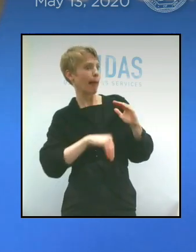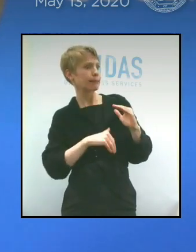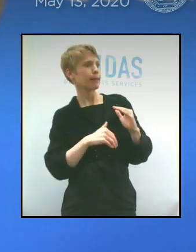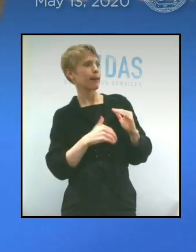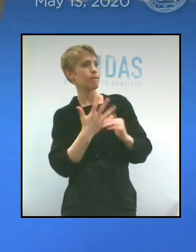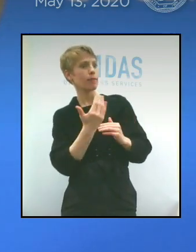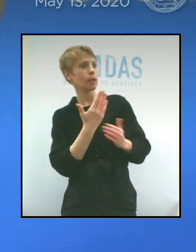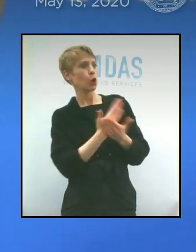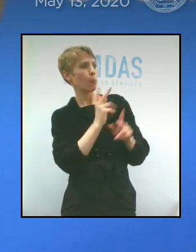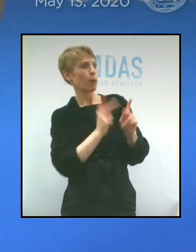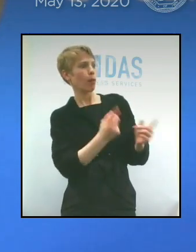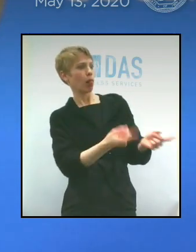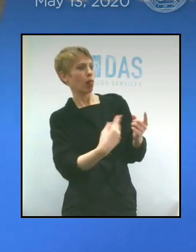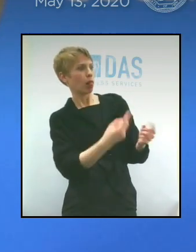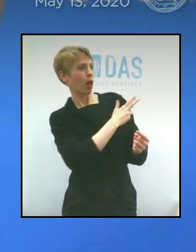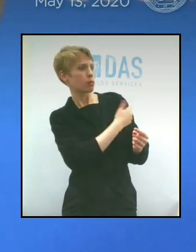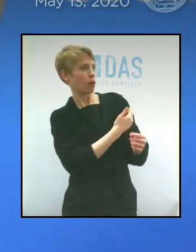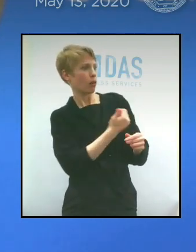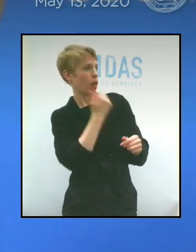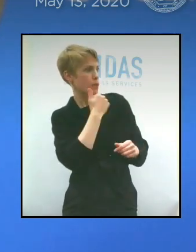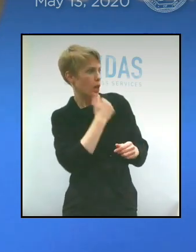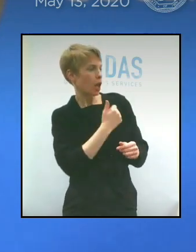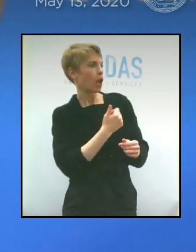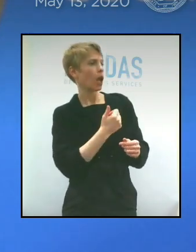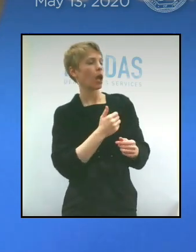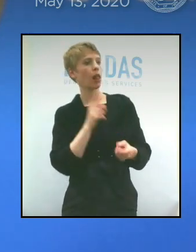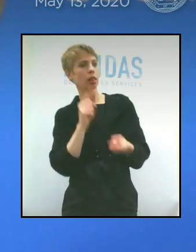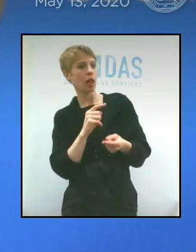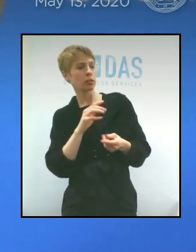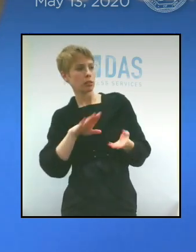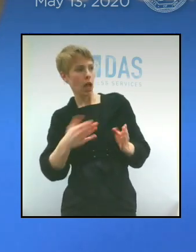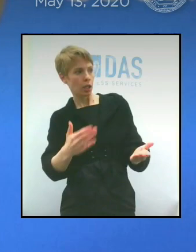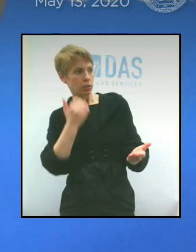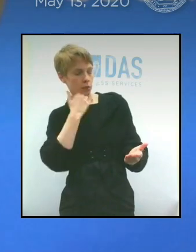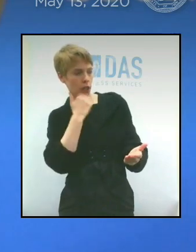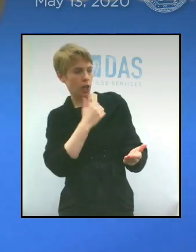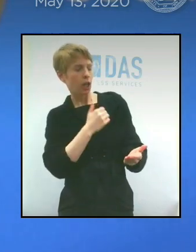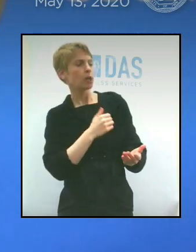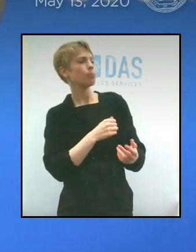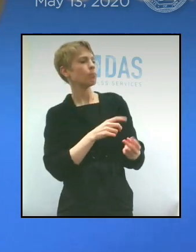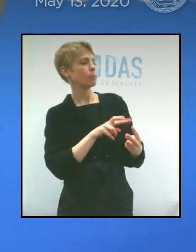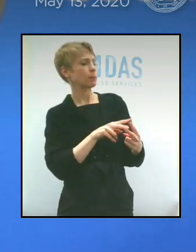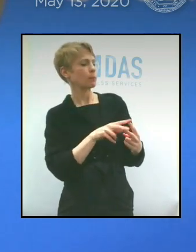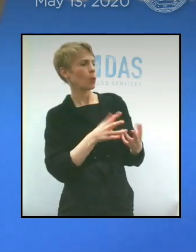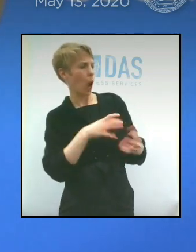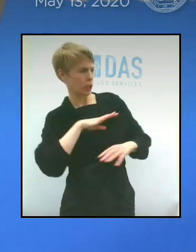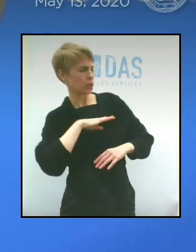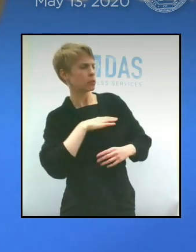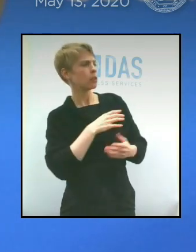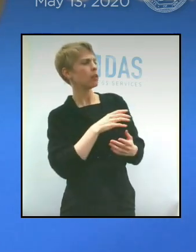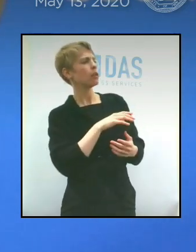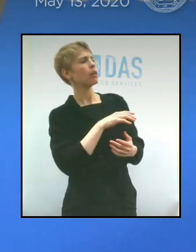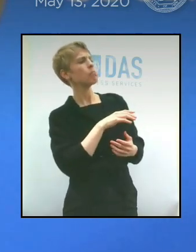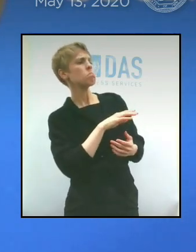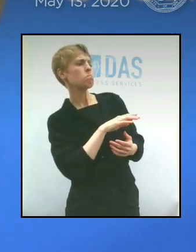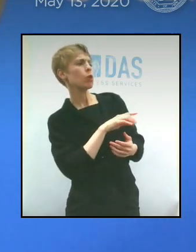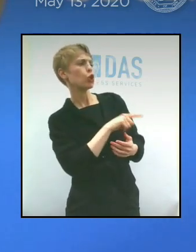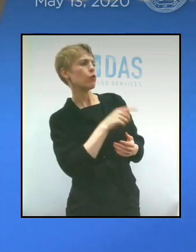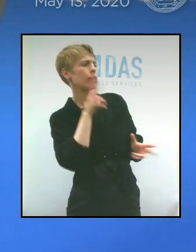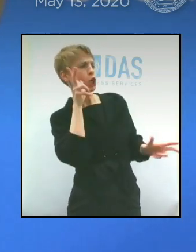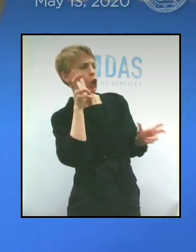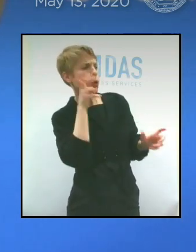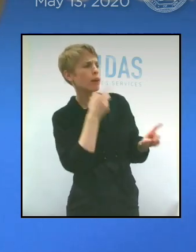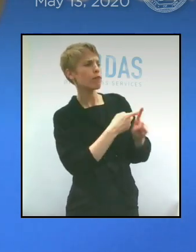decline in deaths or fewer than 5 per day. Based on what you've been getting from medical people, do you